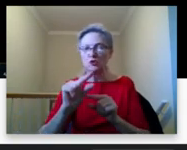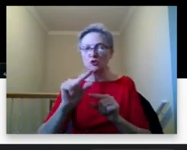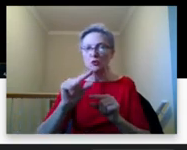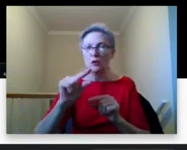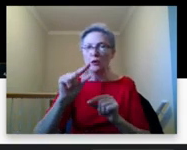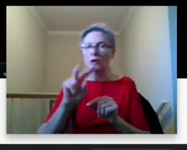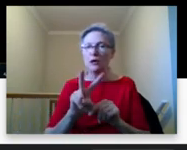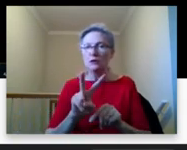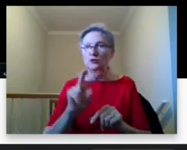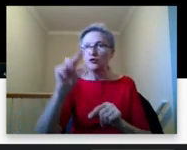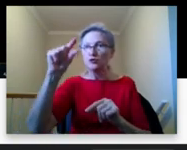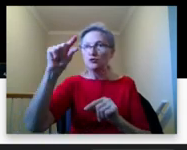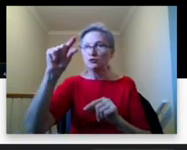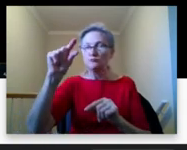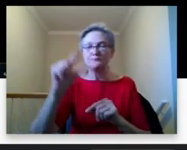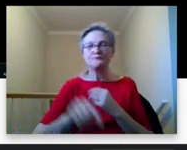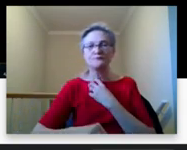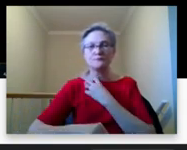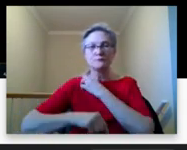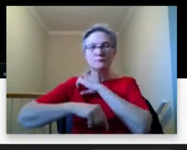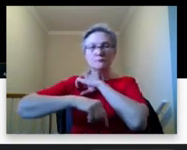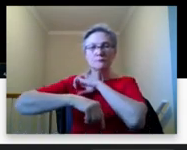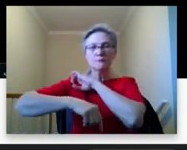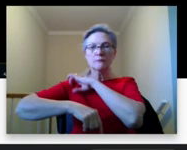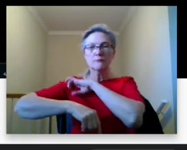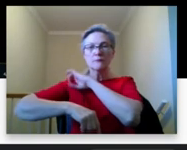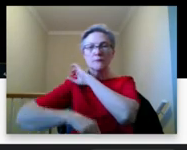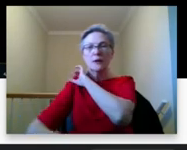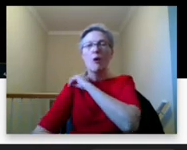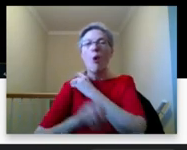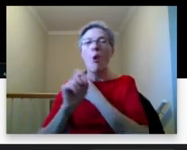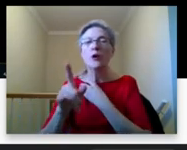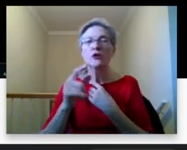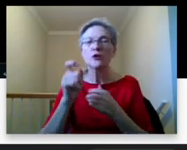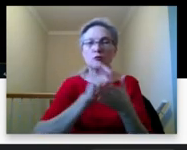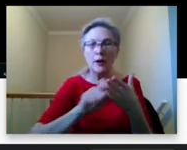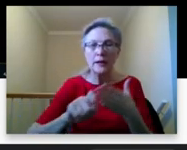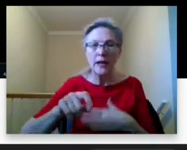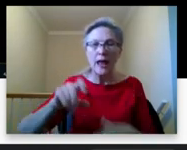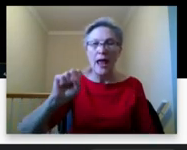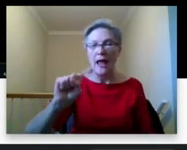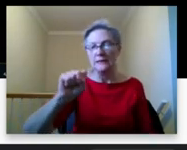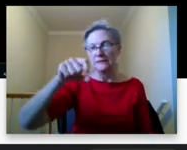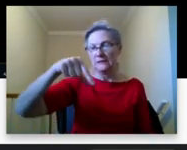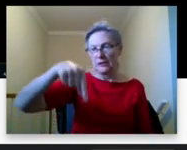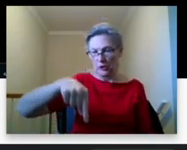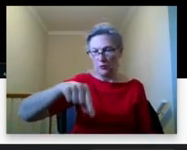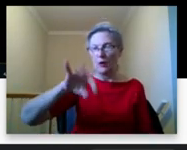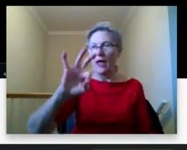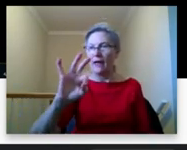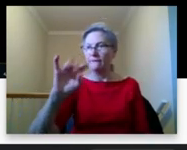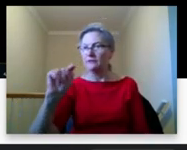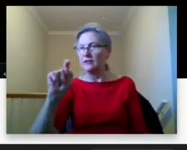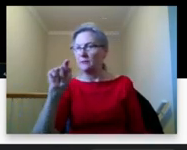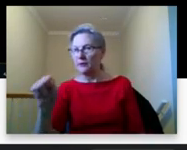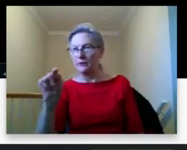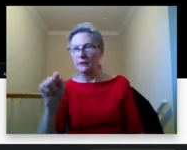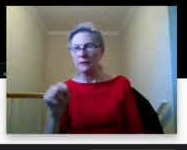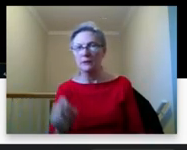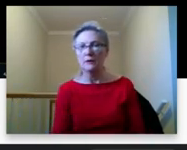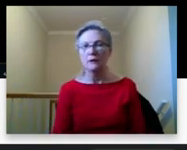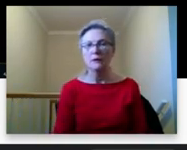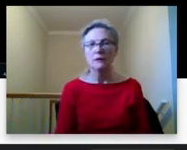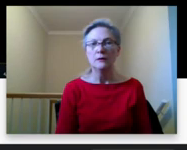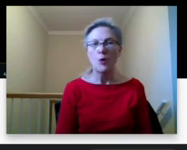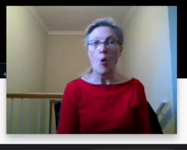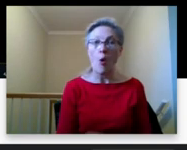write SQ period FT period. Or you could write it out if you wanted, but that's a lot of time.